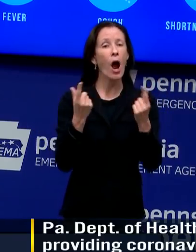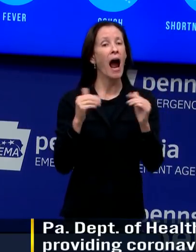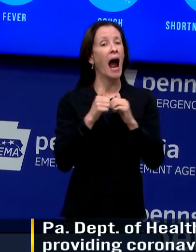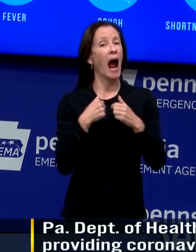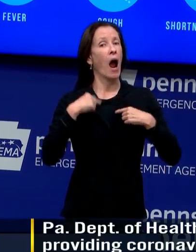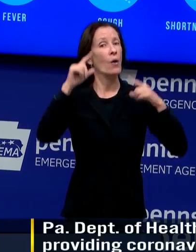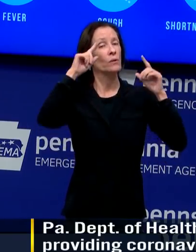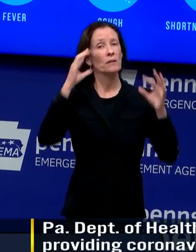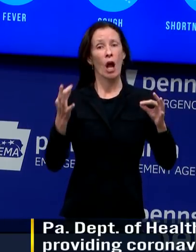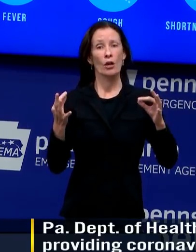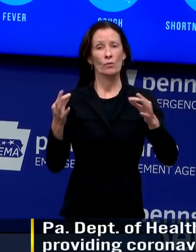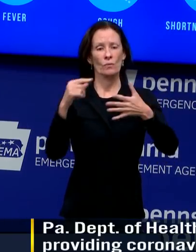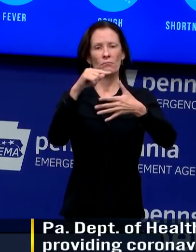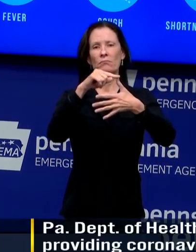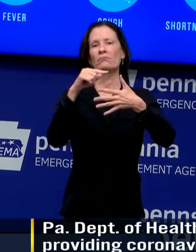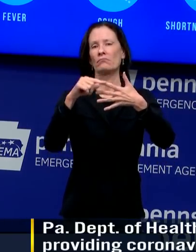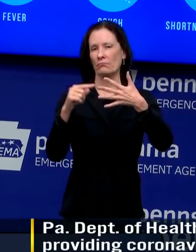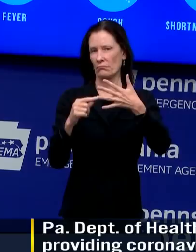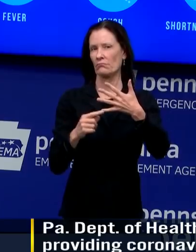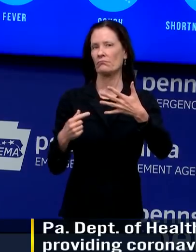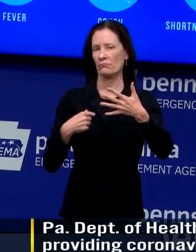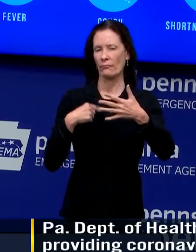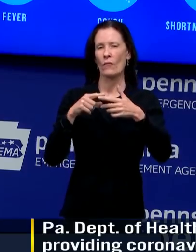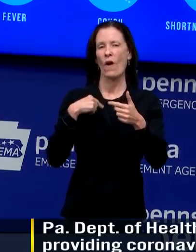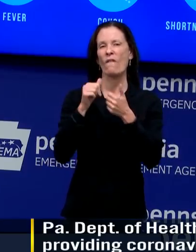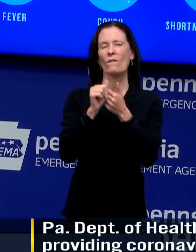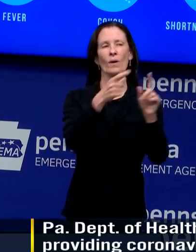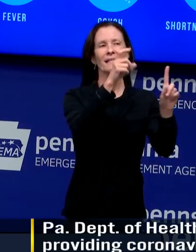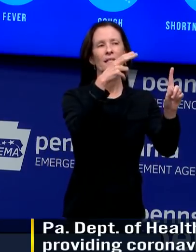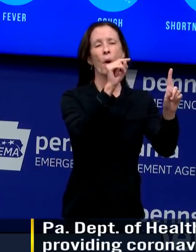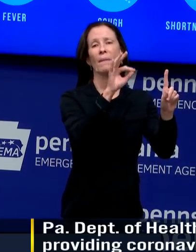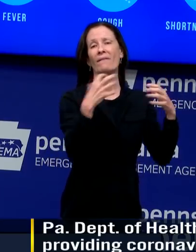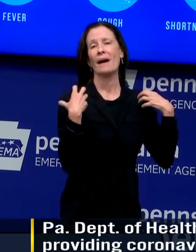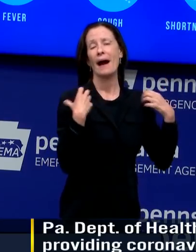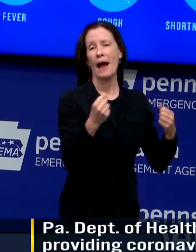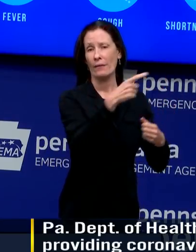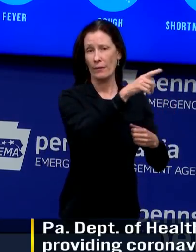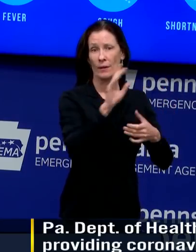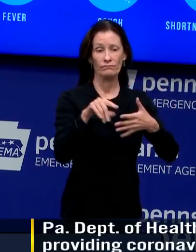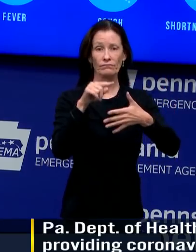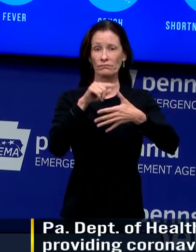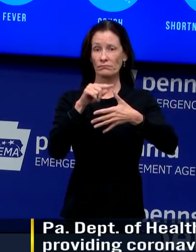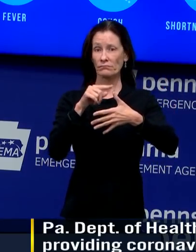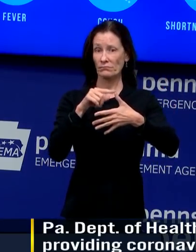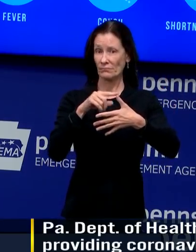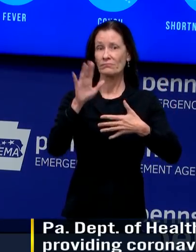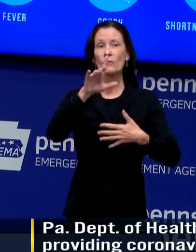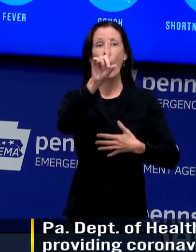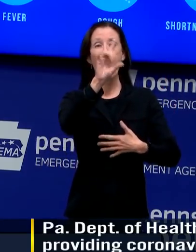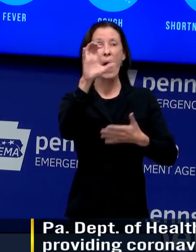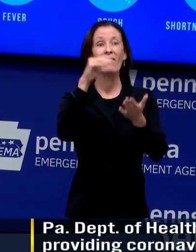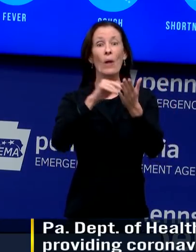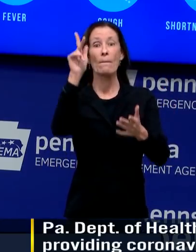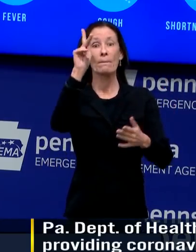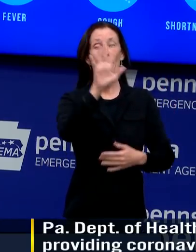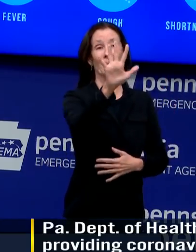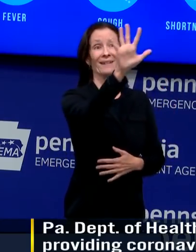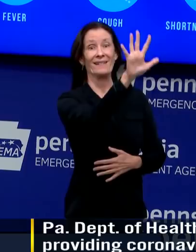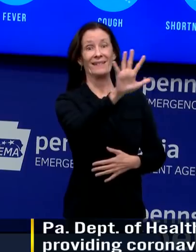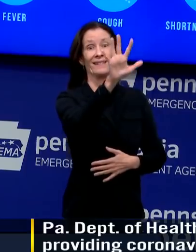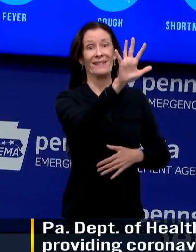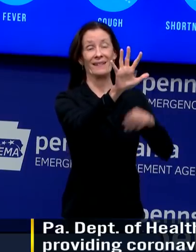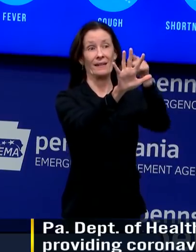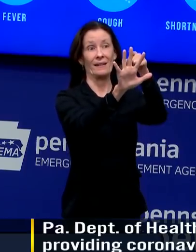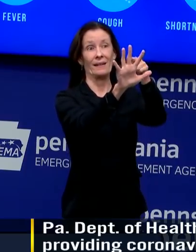to have an average of less than 50 cases per 100,000 individuals over the course of 14 days in order to return to